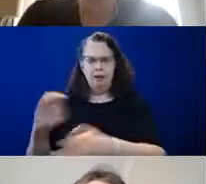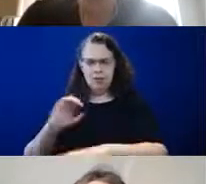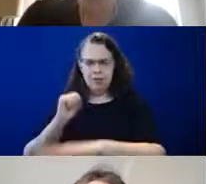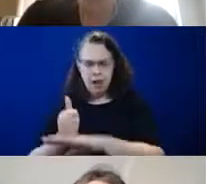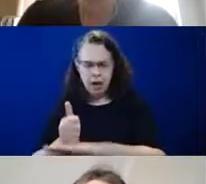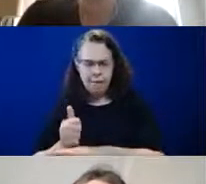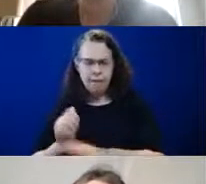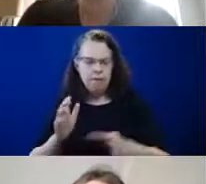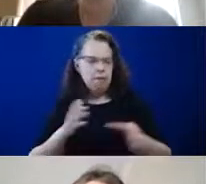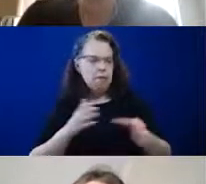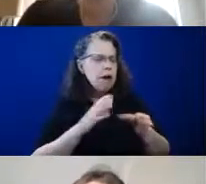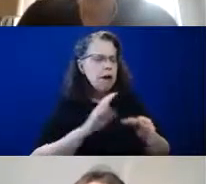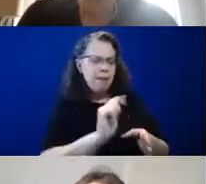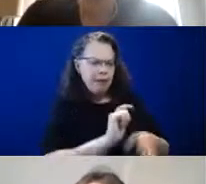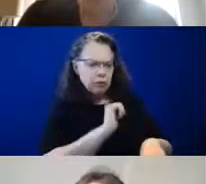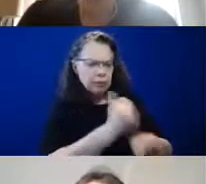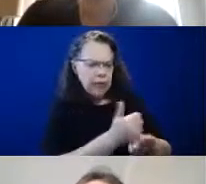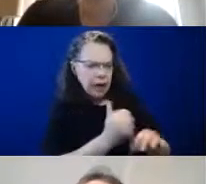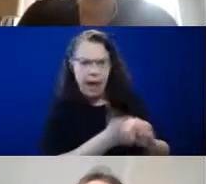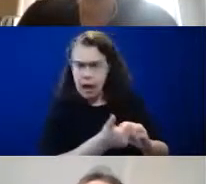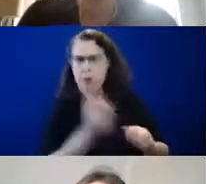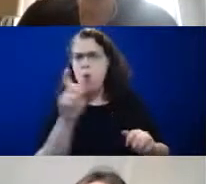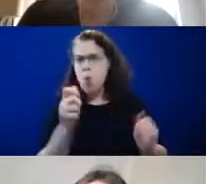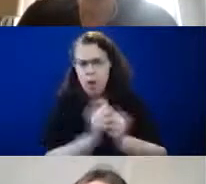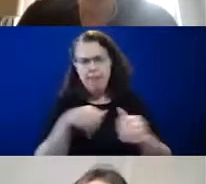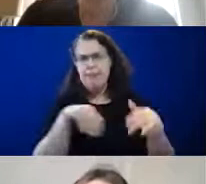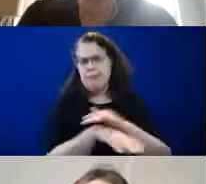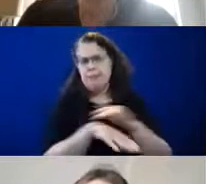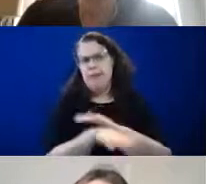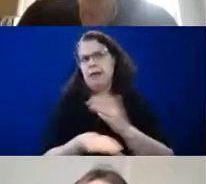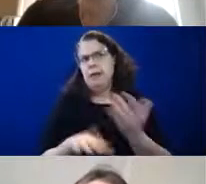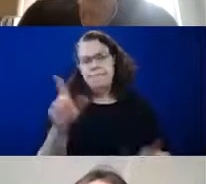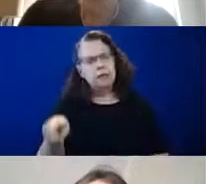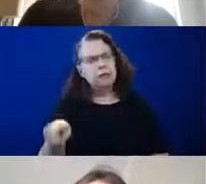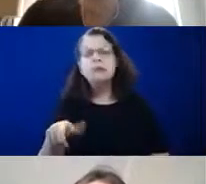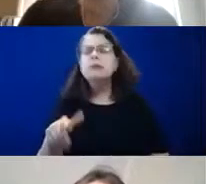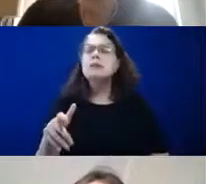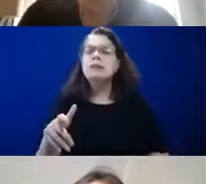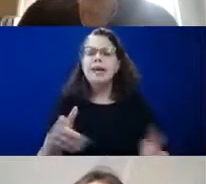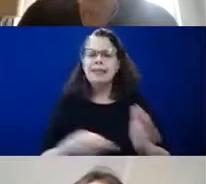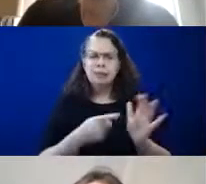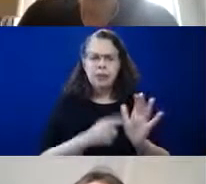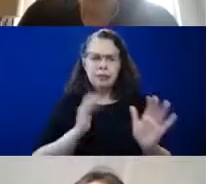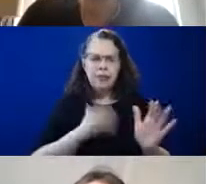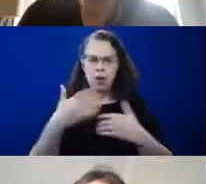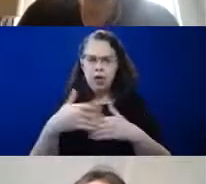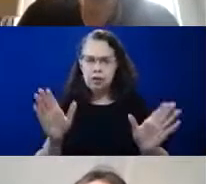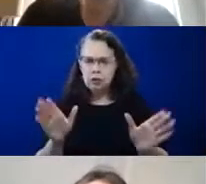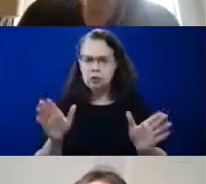to be, accessible. So I think that sometimes, and even our classrooms, we have,